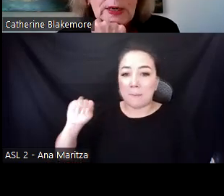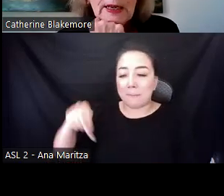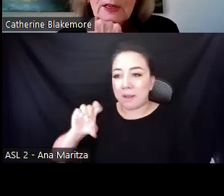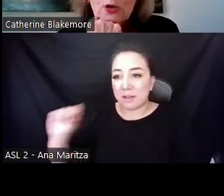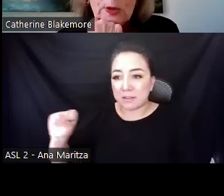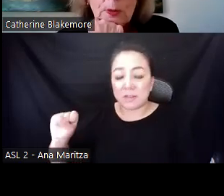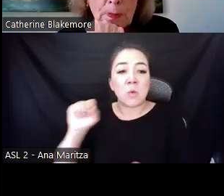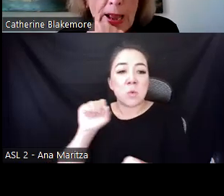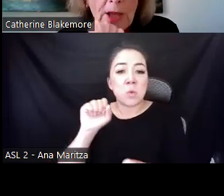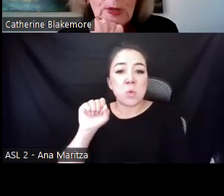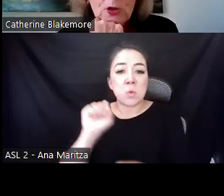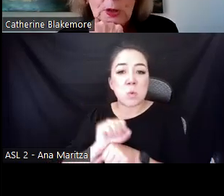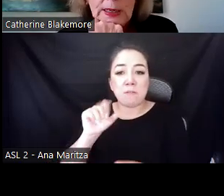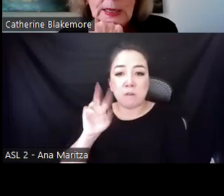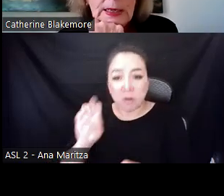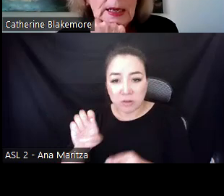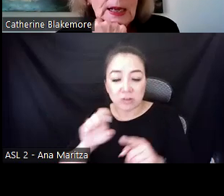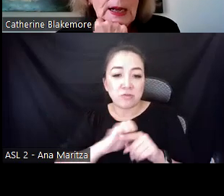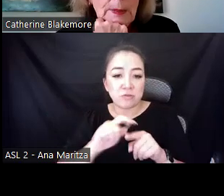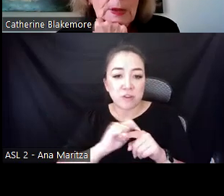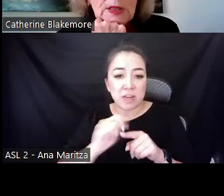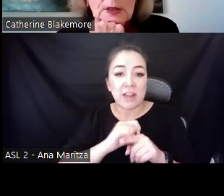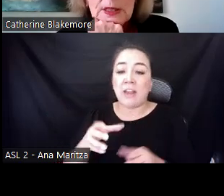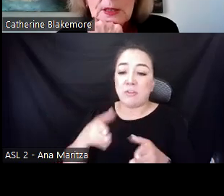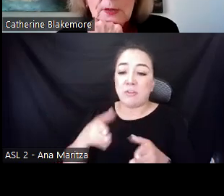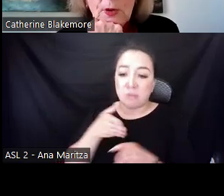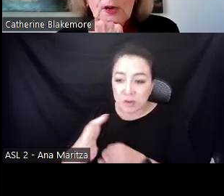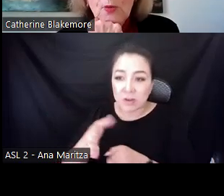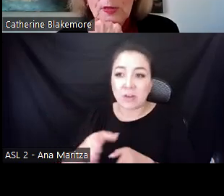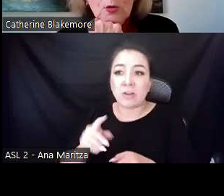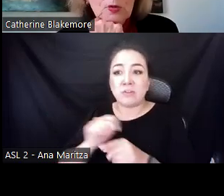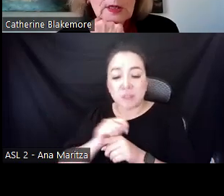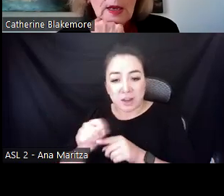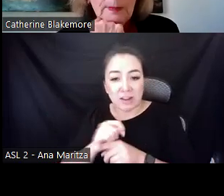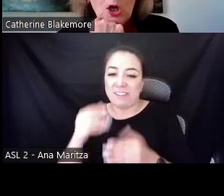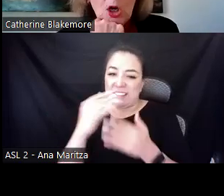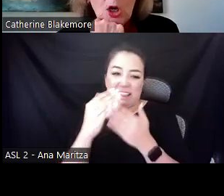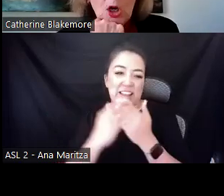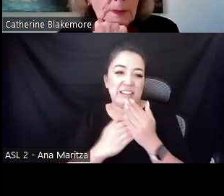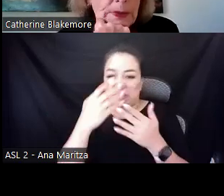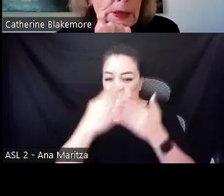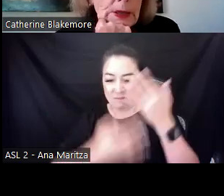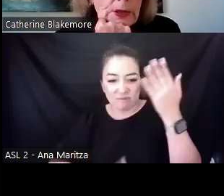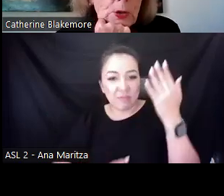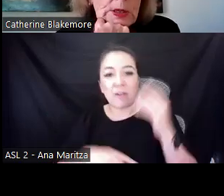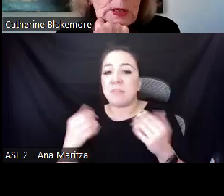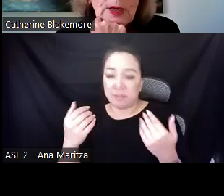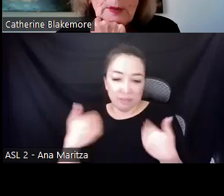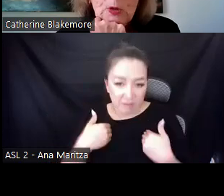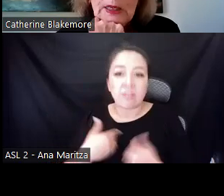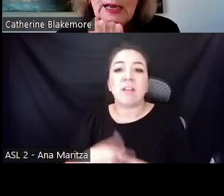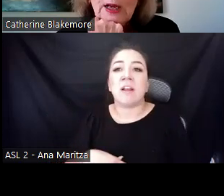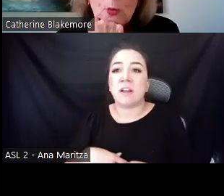workforce training and career pathways training, and there's a list of what those are. Use